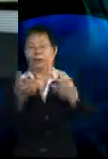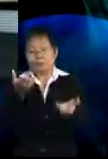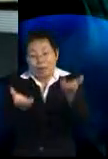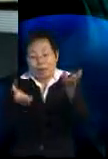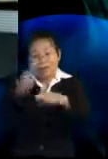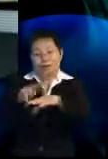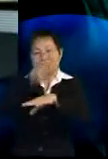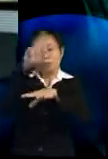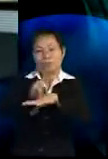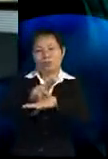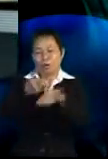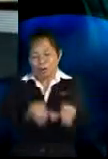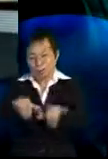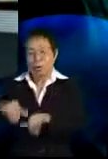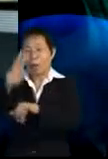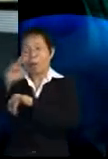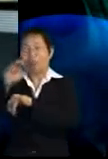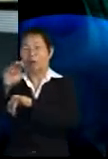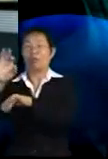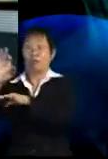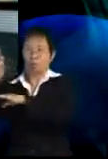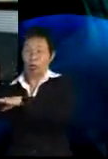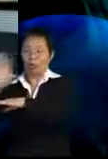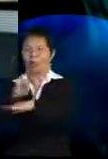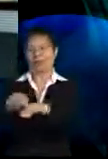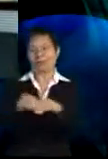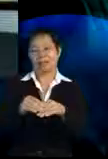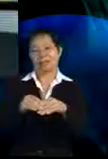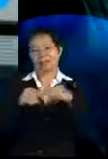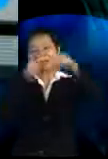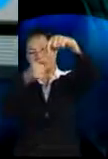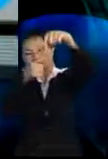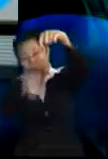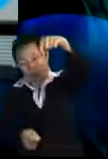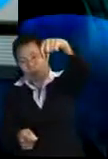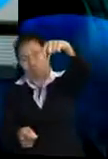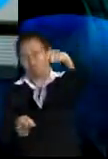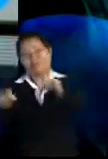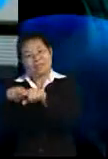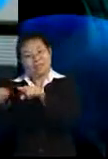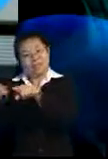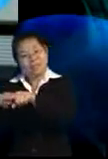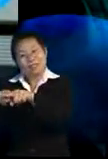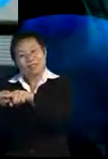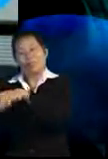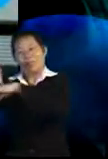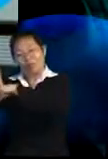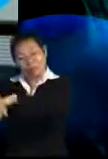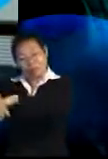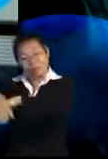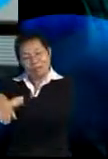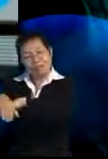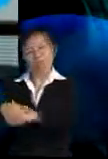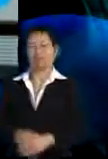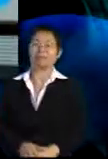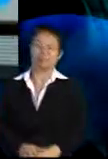measure the magnitude of force, and the extension of a spring is proportional to the magnitude of force extended